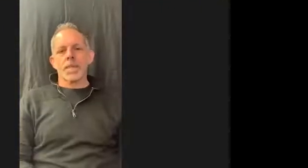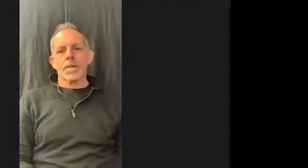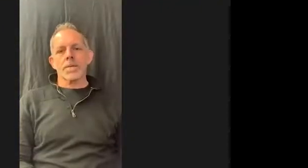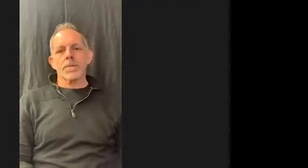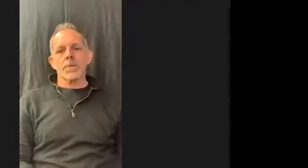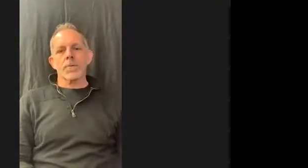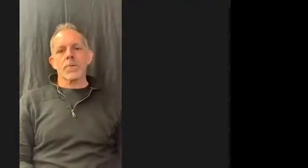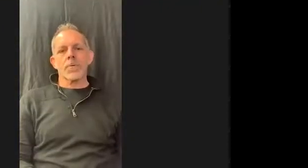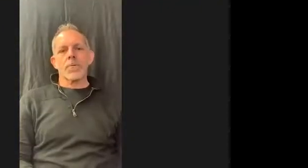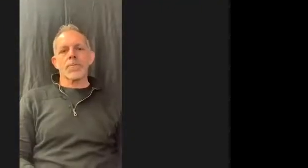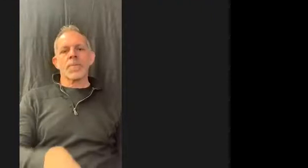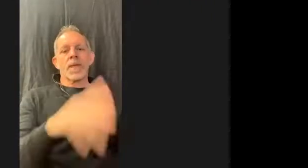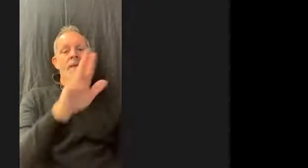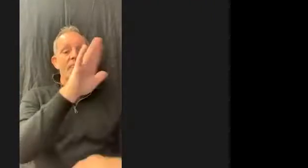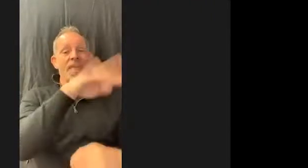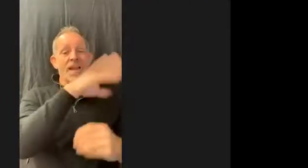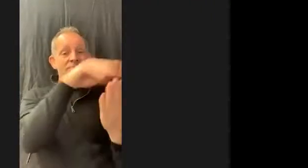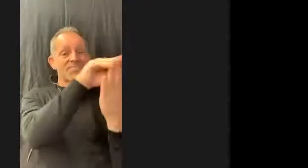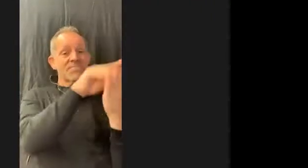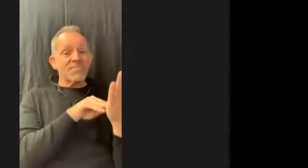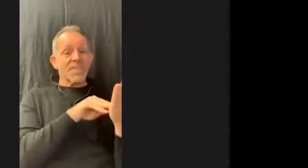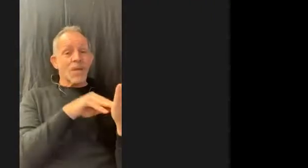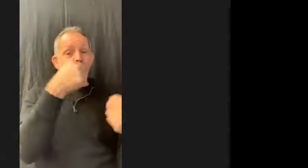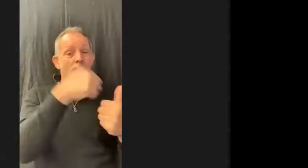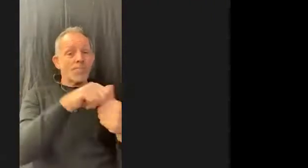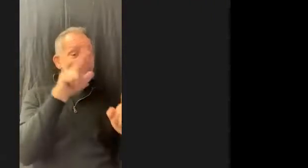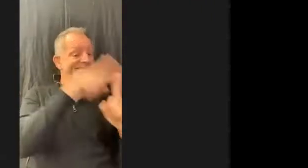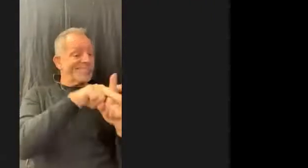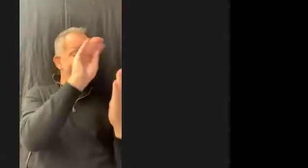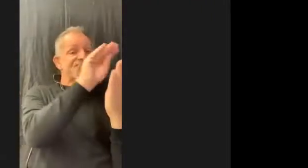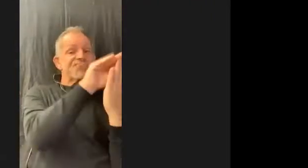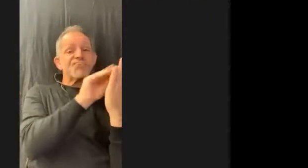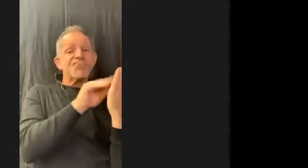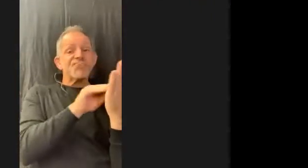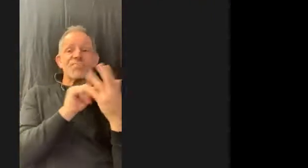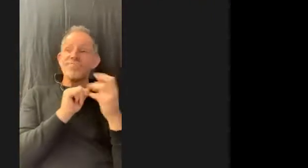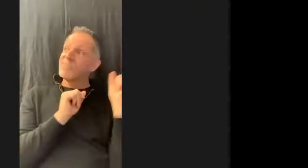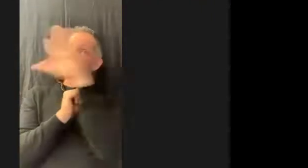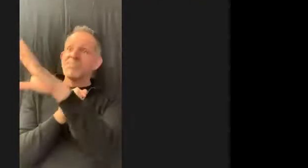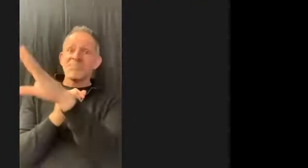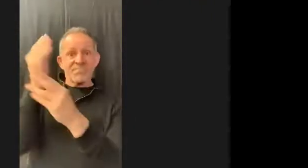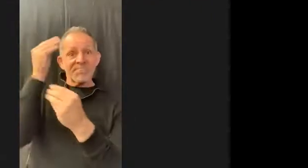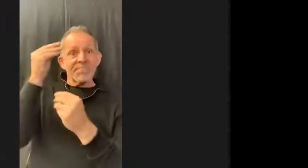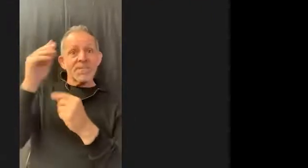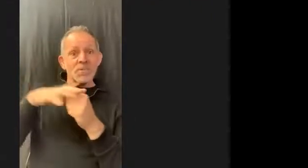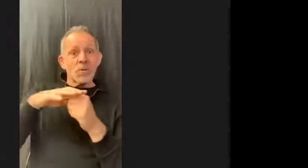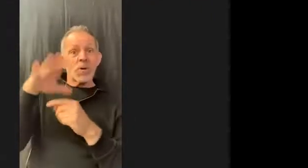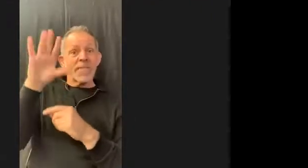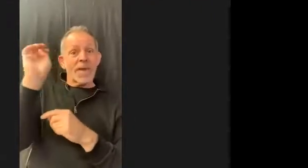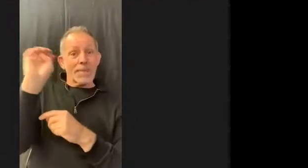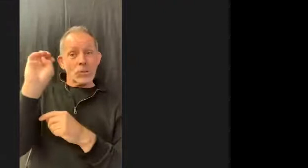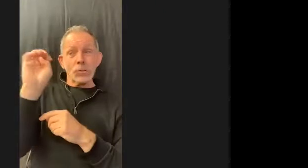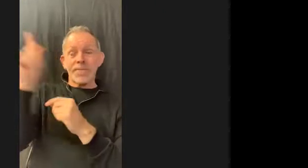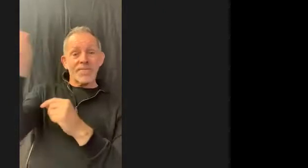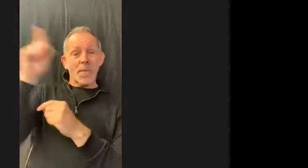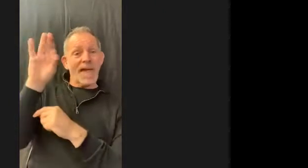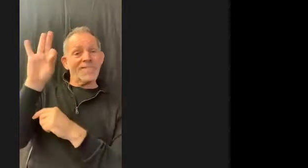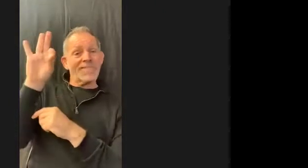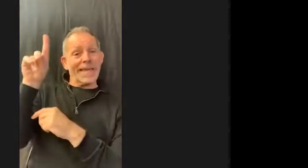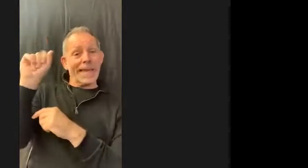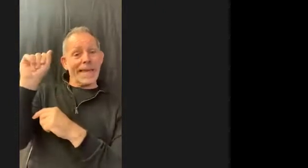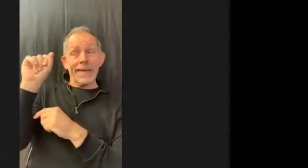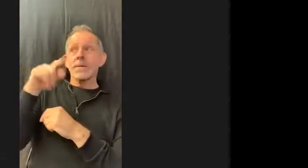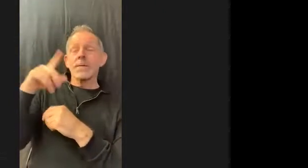use authorization to the FDA based on these findings, and plans to submit marketing applications to